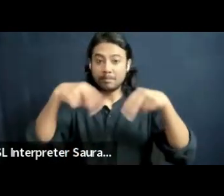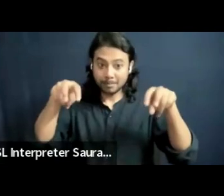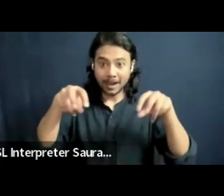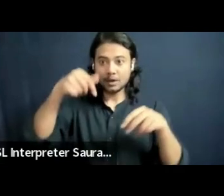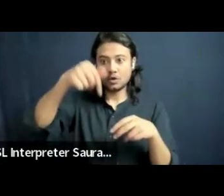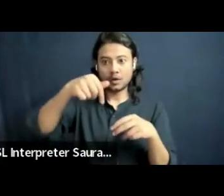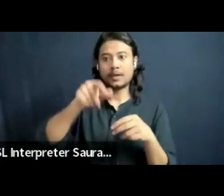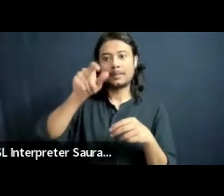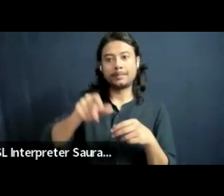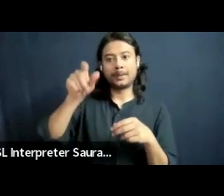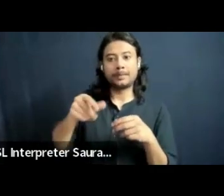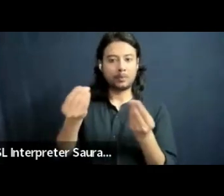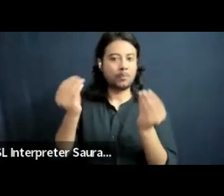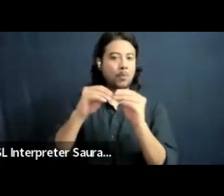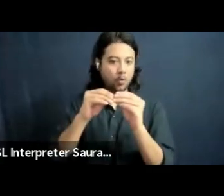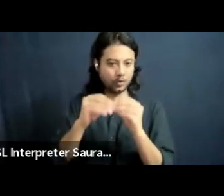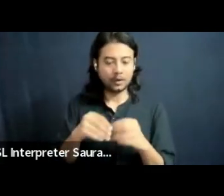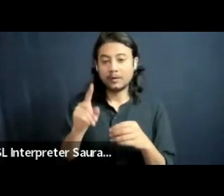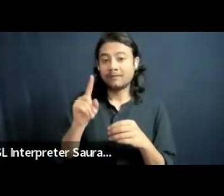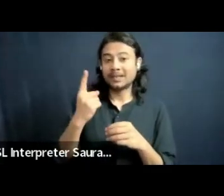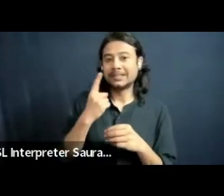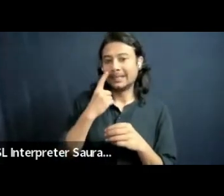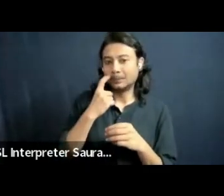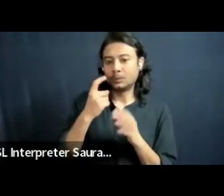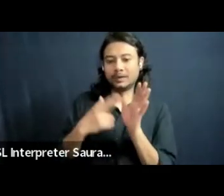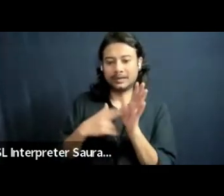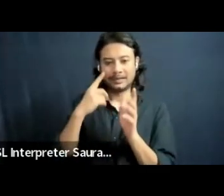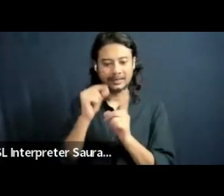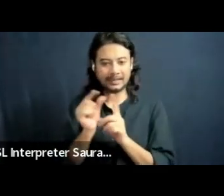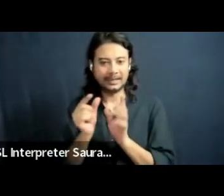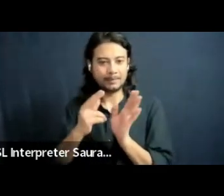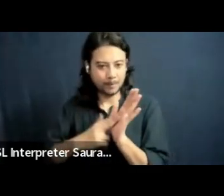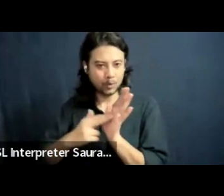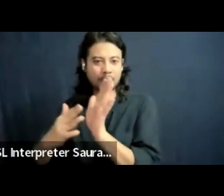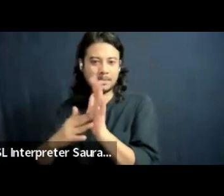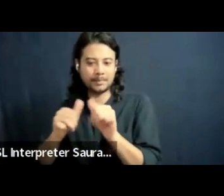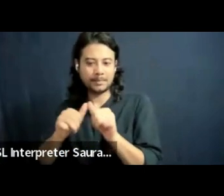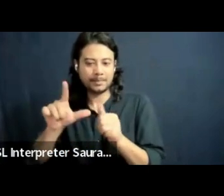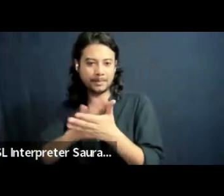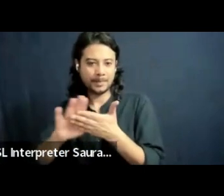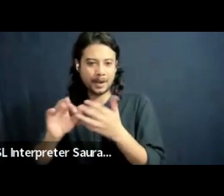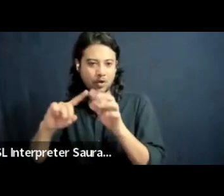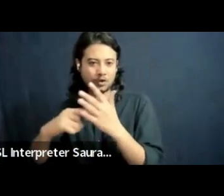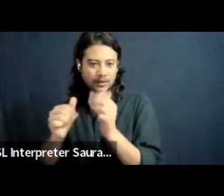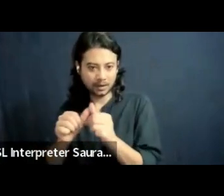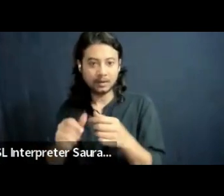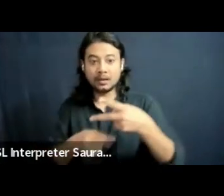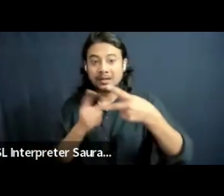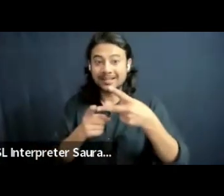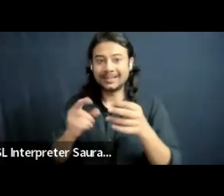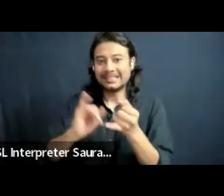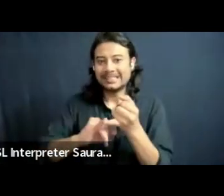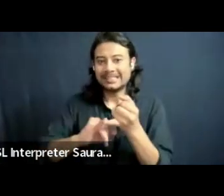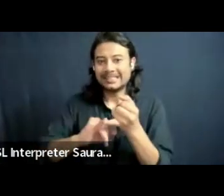us, Mr. Nipun Malhotra and Ms. Seema Chadha. Beth will be giving the introduction there during the panel